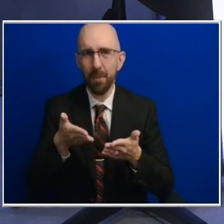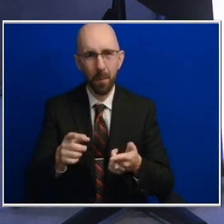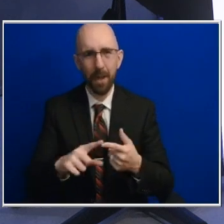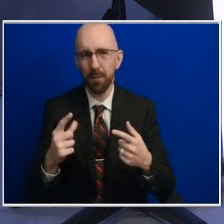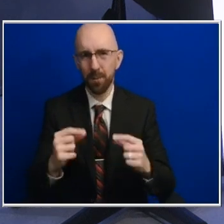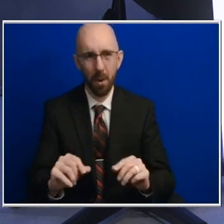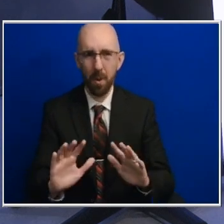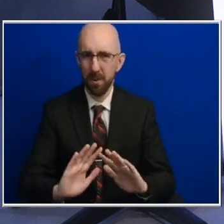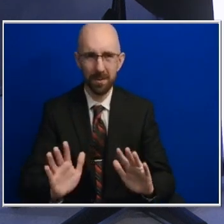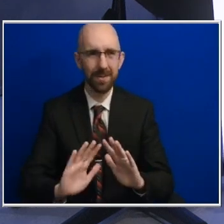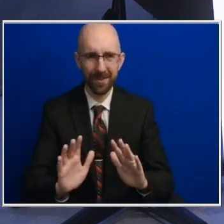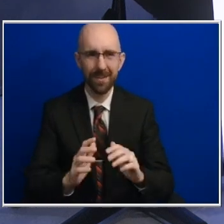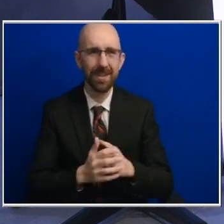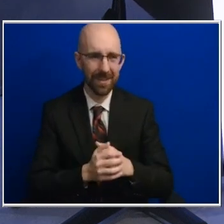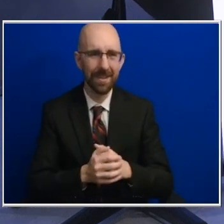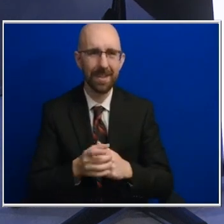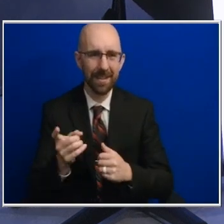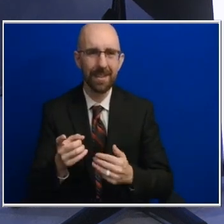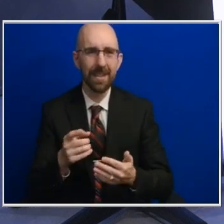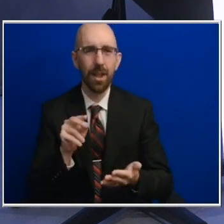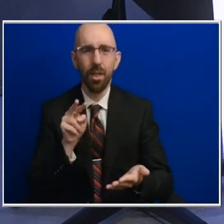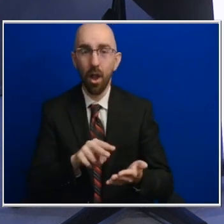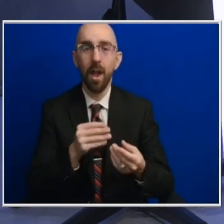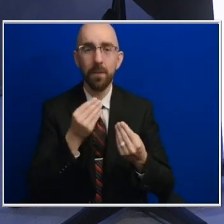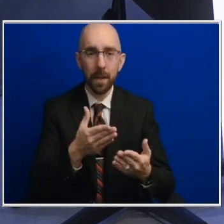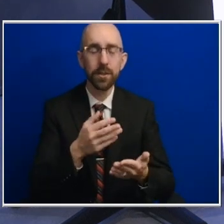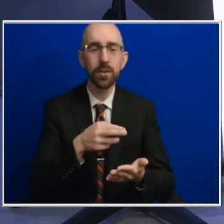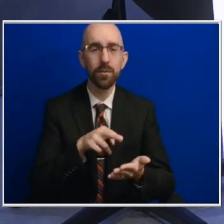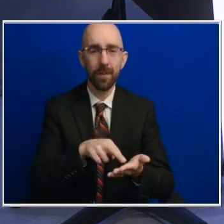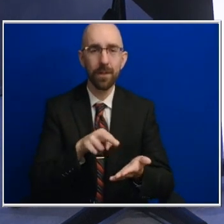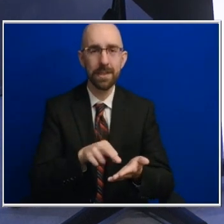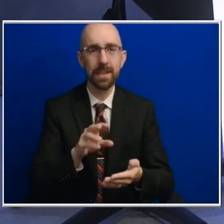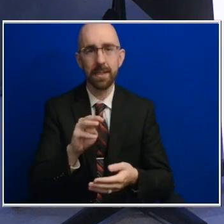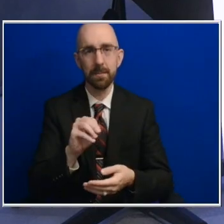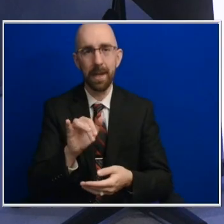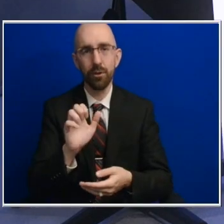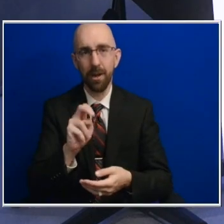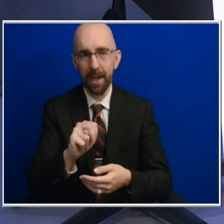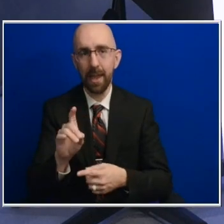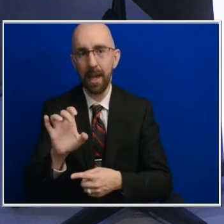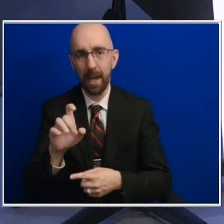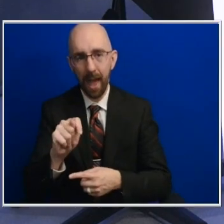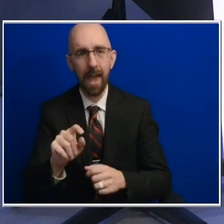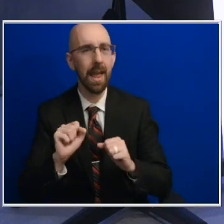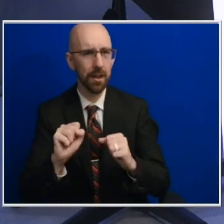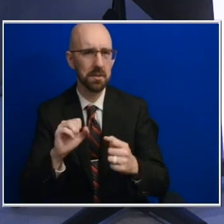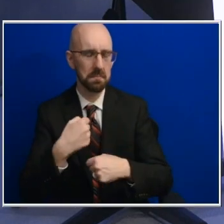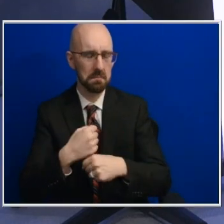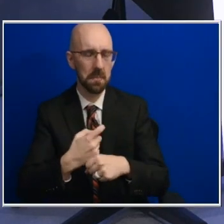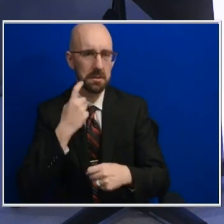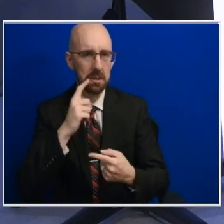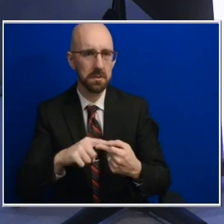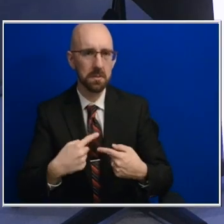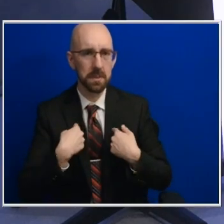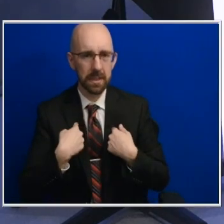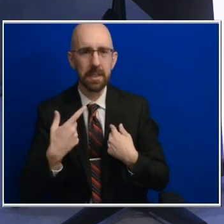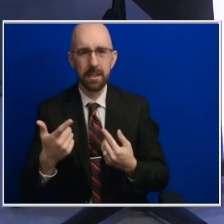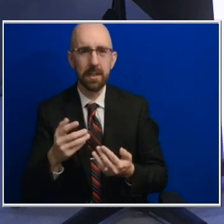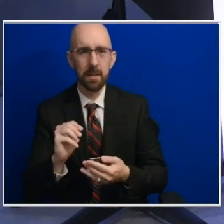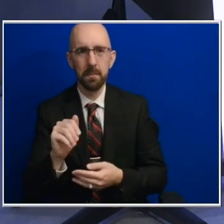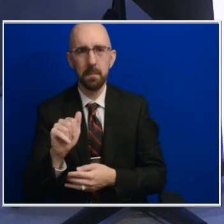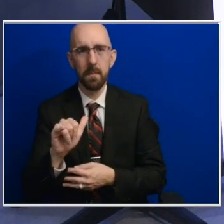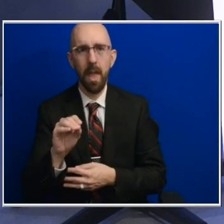Looking up information and references on the Mediterranean diet and exercise, that makes sense to me. And I think a lot of, Mayo Clinic has some great things